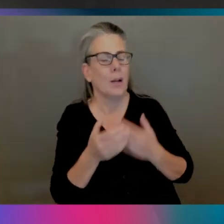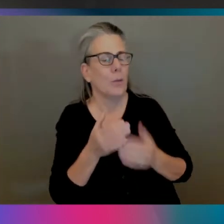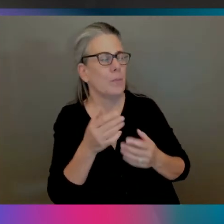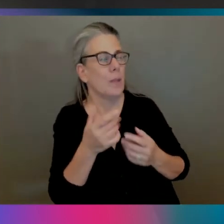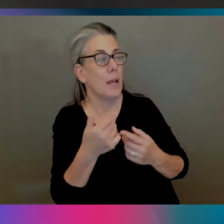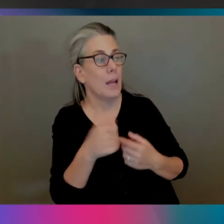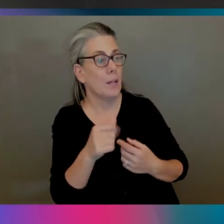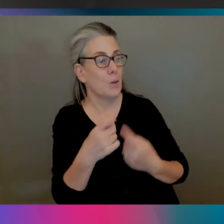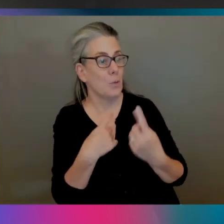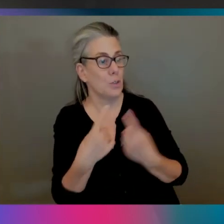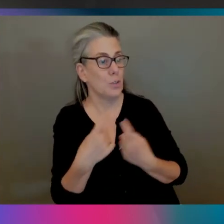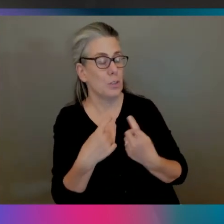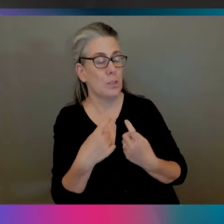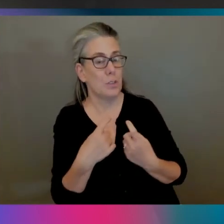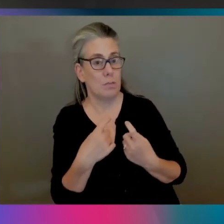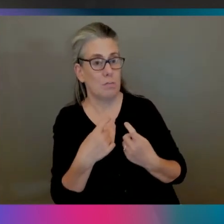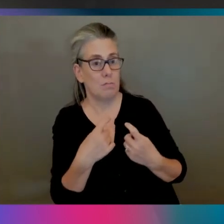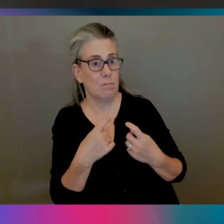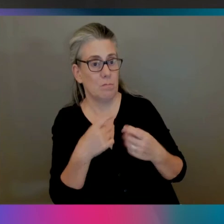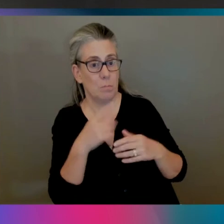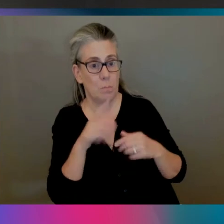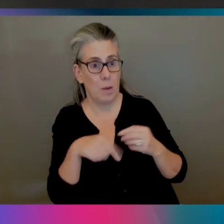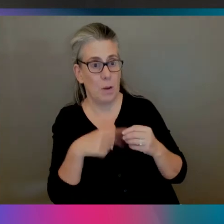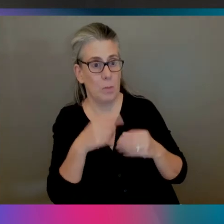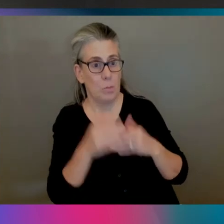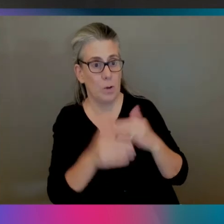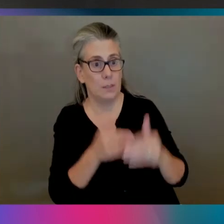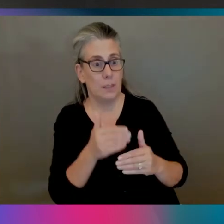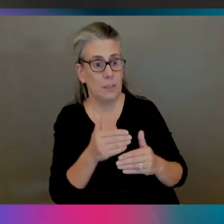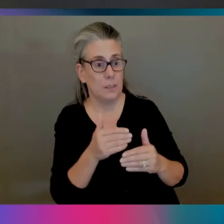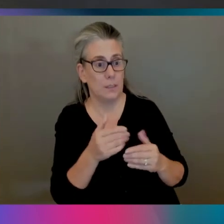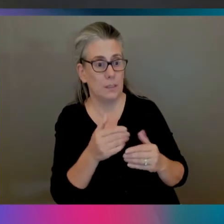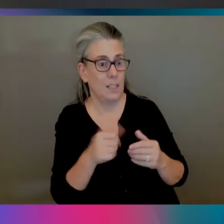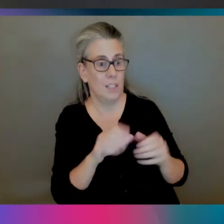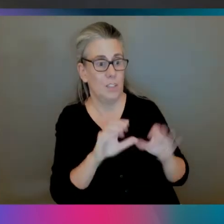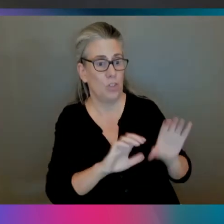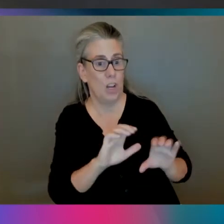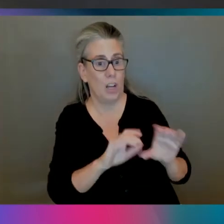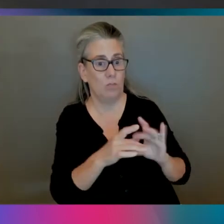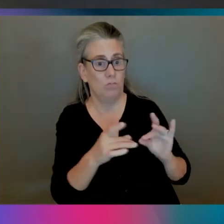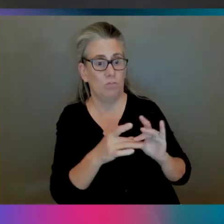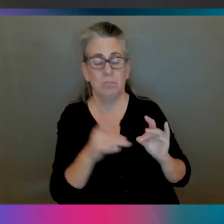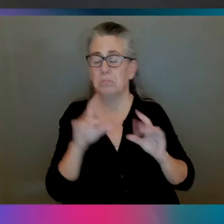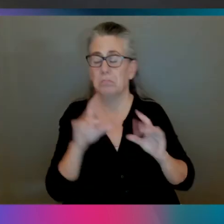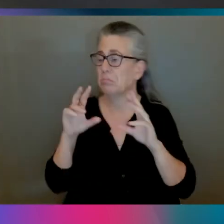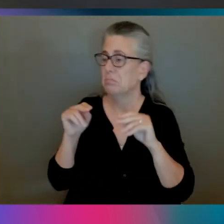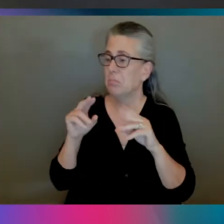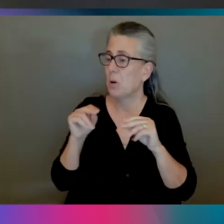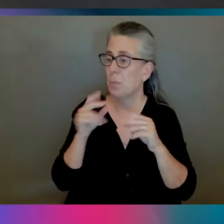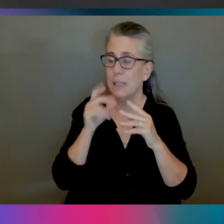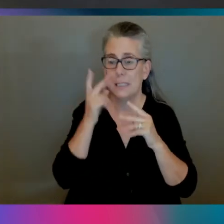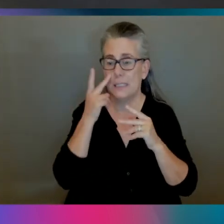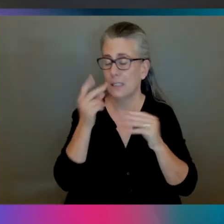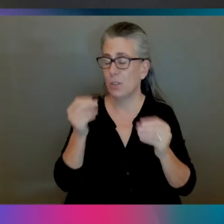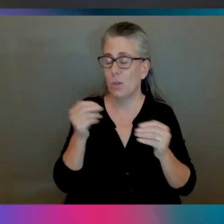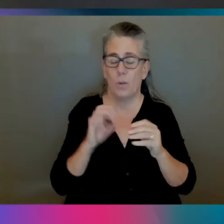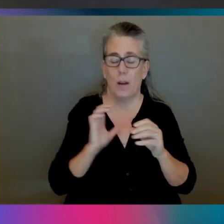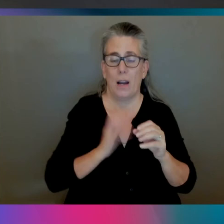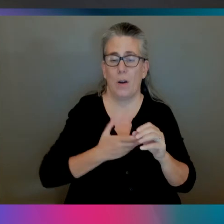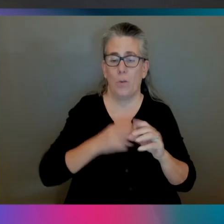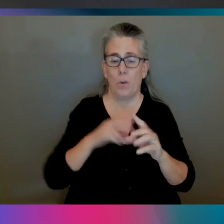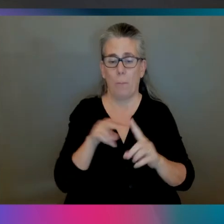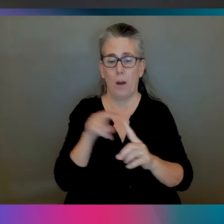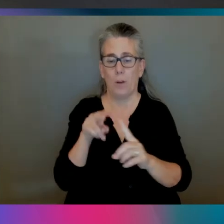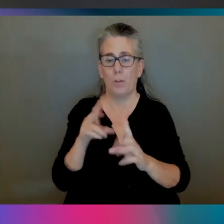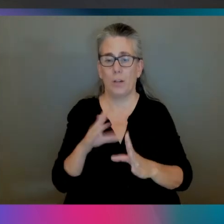online there? No. It looks pretty good. I don't see any questions in the chat. Our chat moderators are doing a really good job of keeping up and answering everyone's